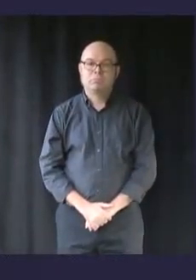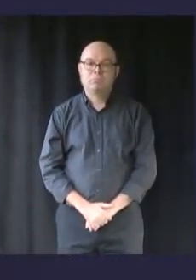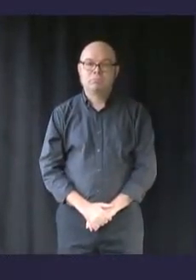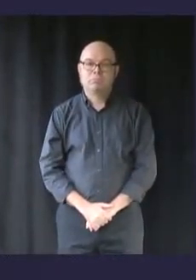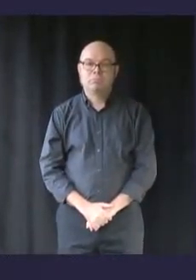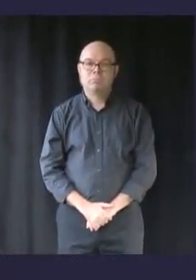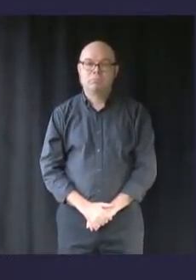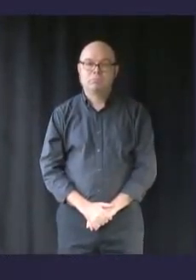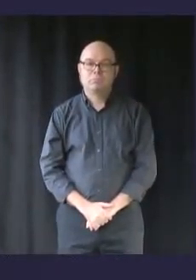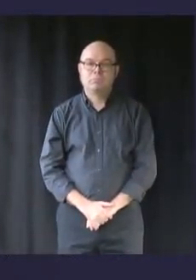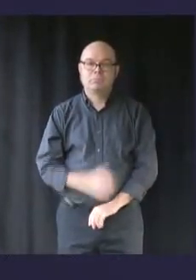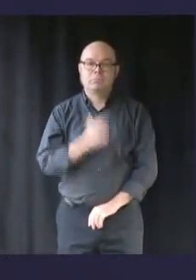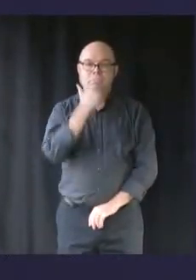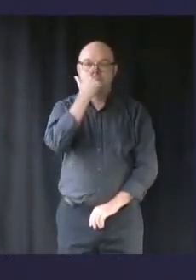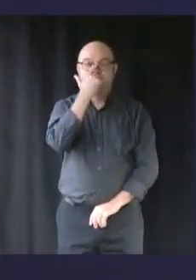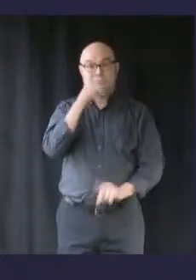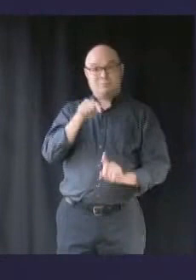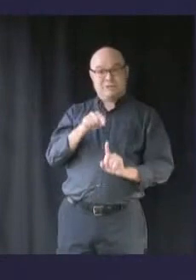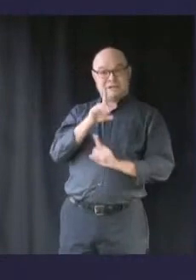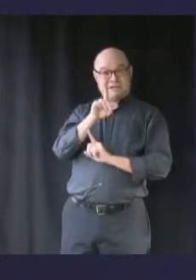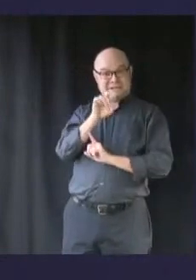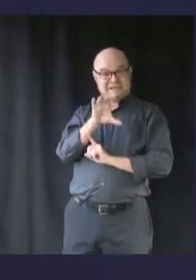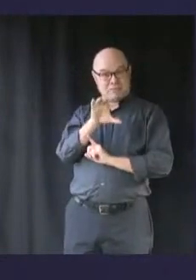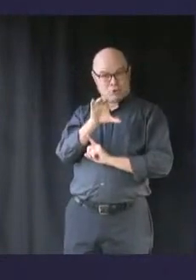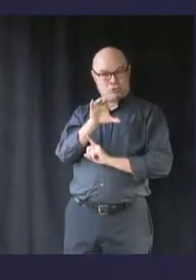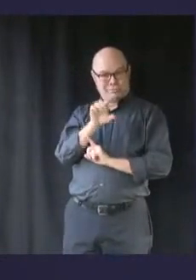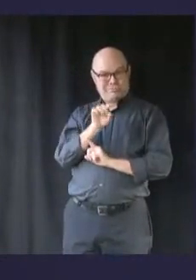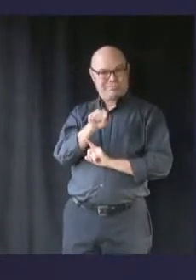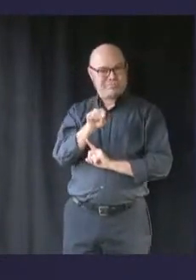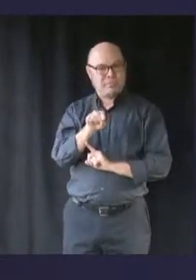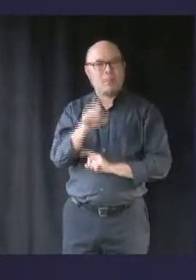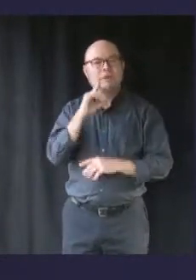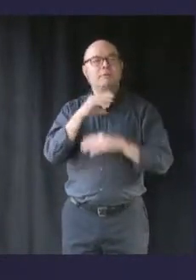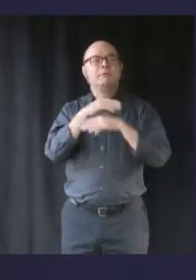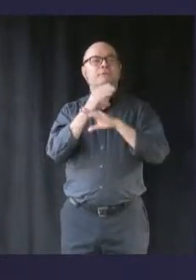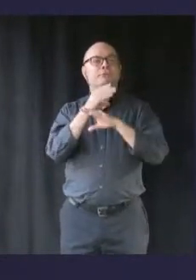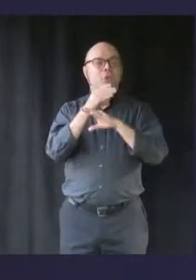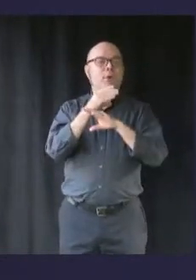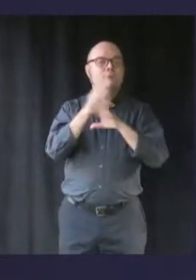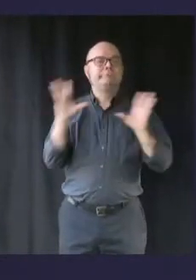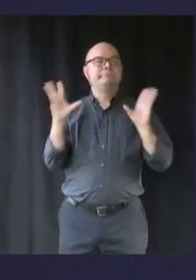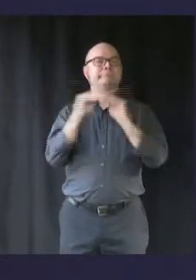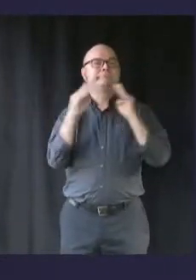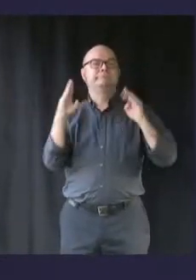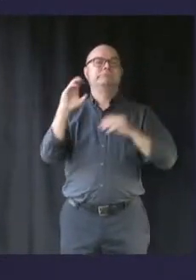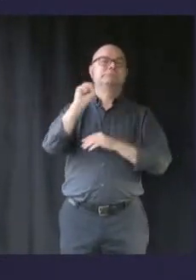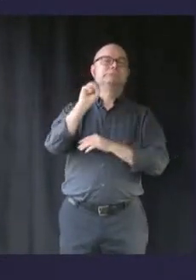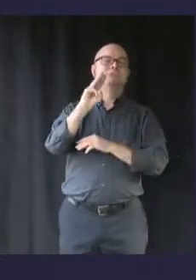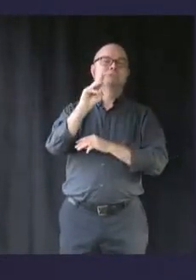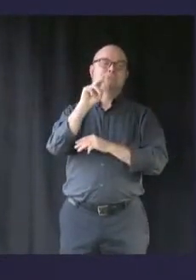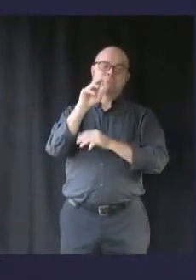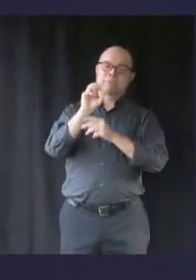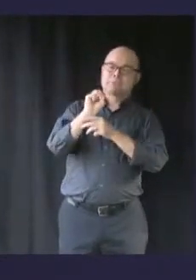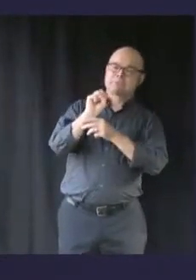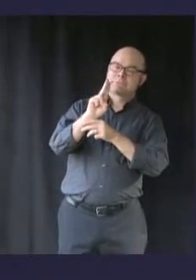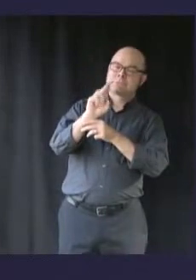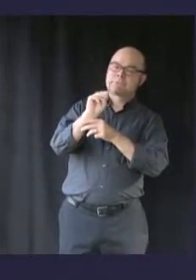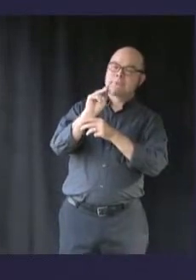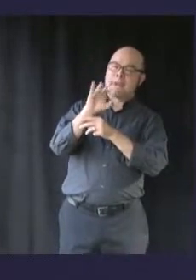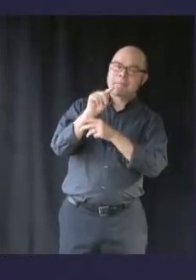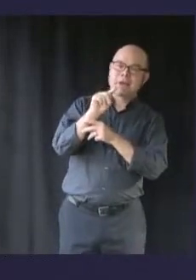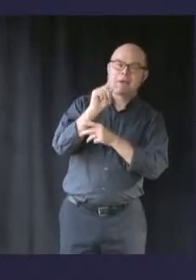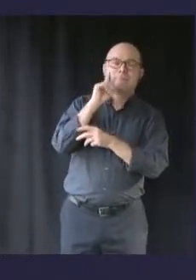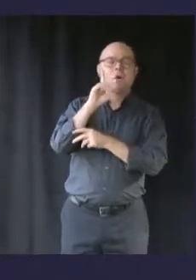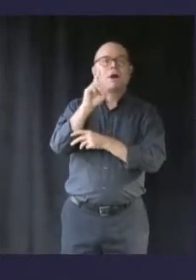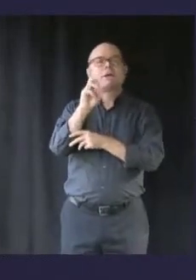the United States will host a virtual summit, a summit of democracies, to bring together world leaders to make concrete commitments